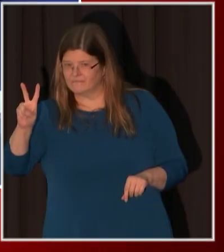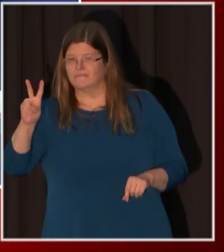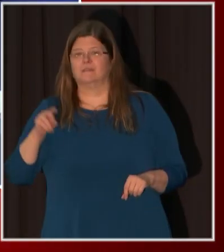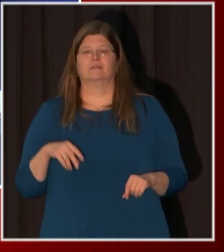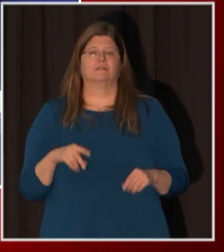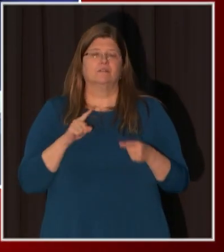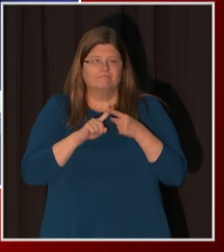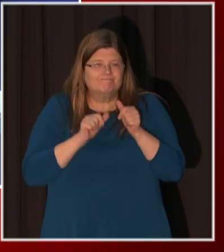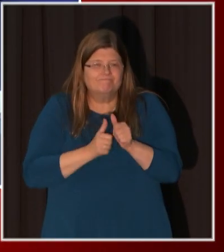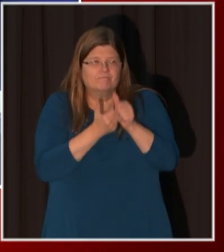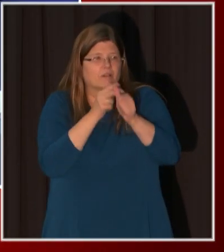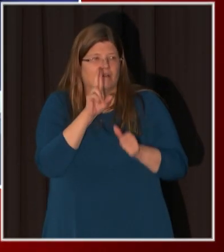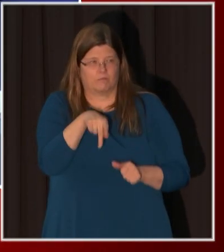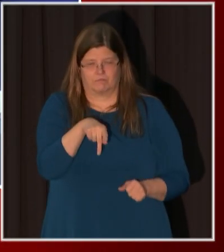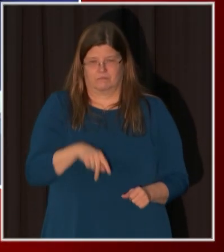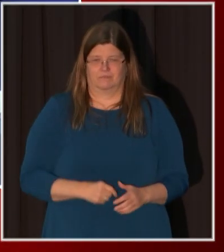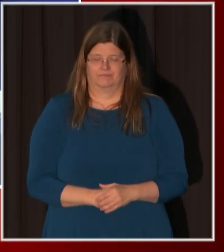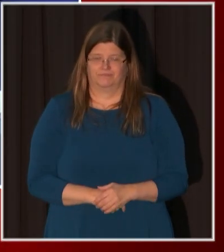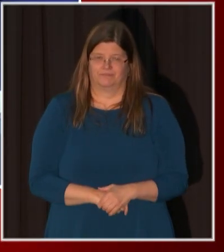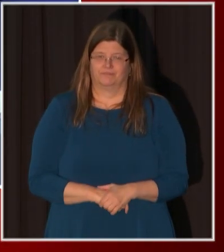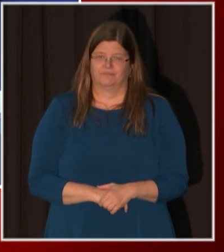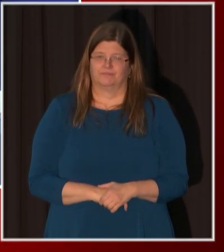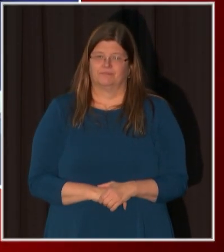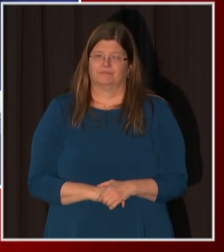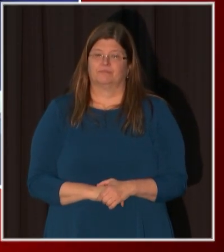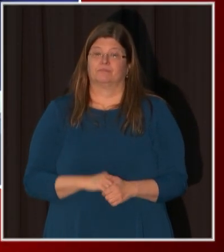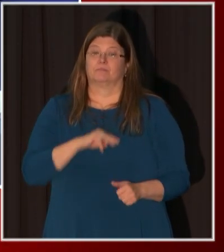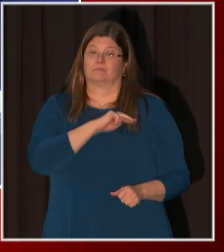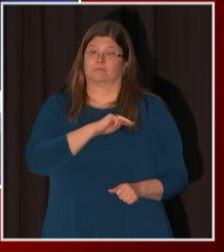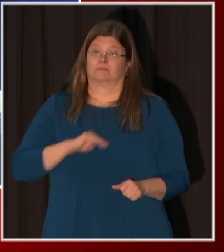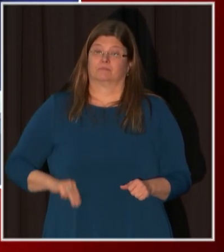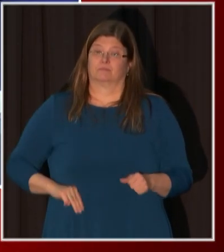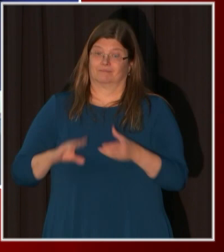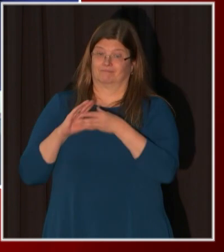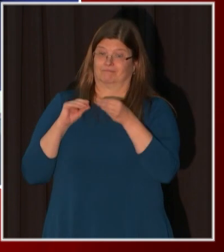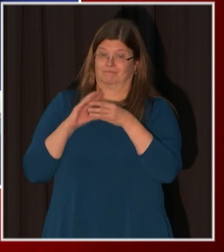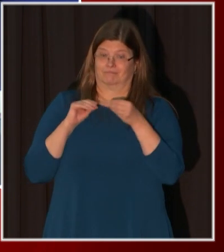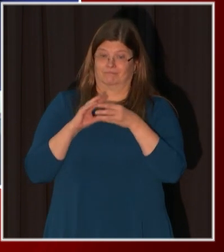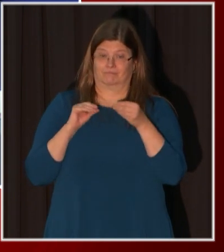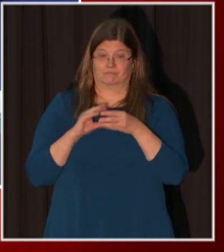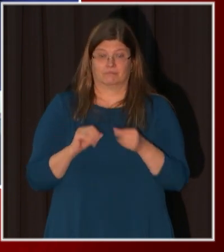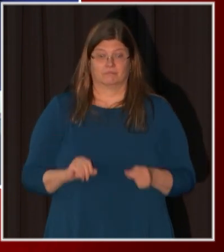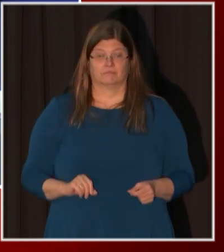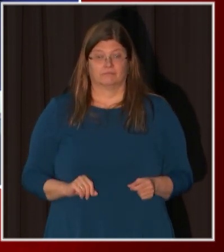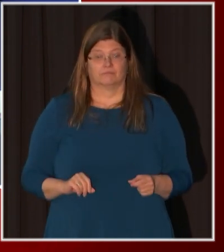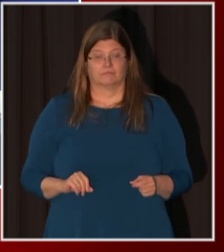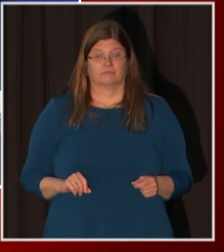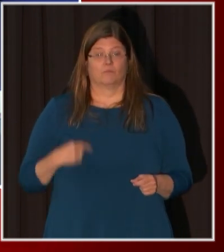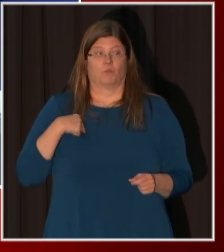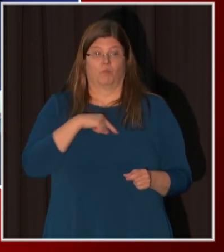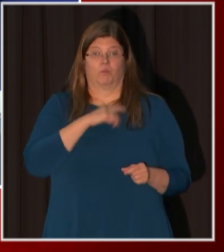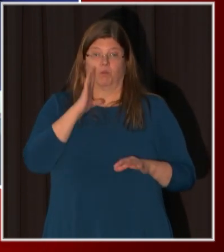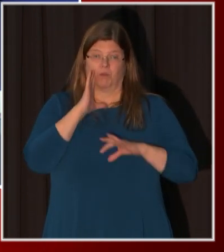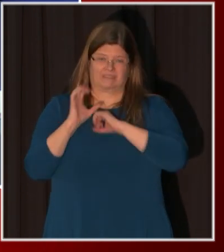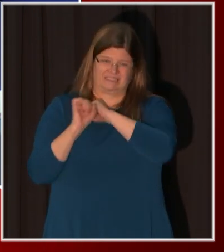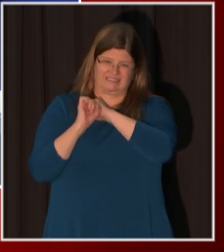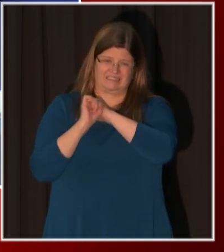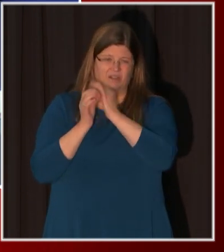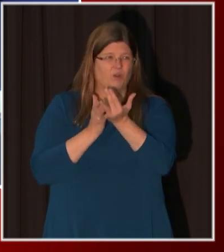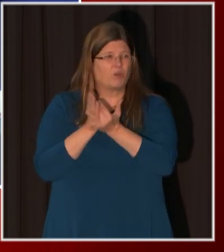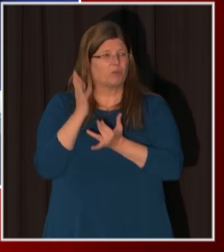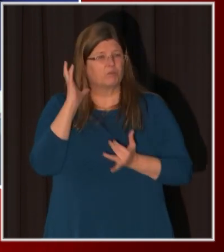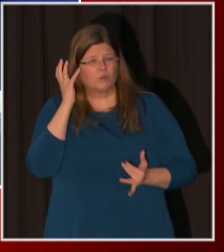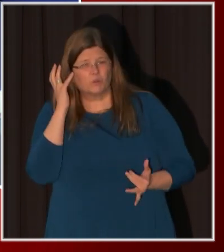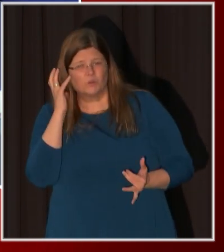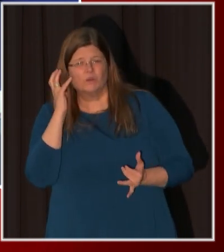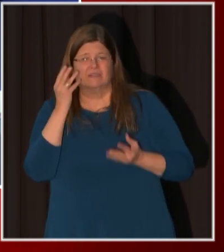You'll see we're going to get that out far and wide in calls, I think radio, and we're examining how we can get that word out on